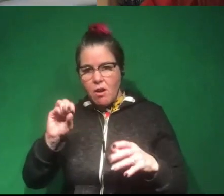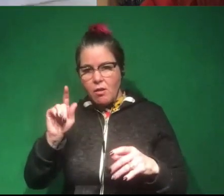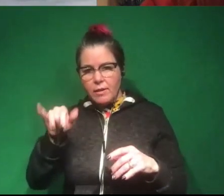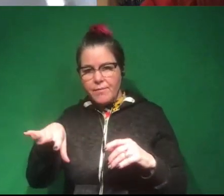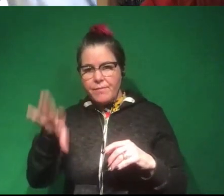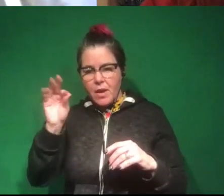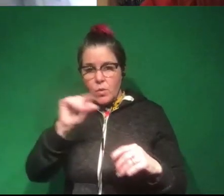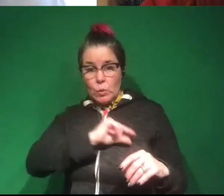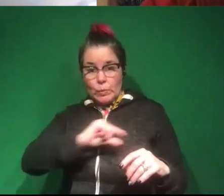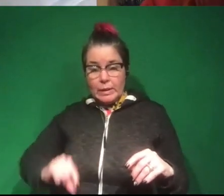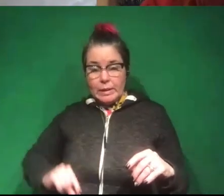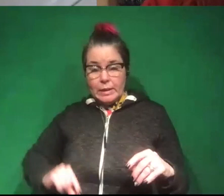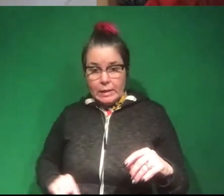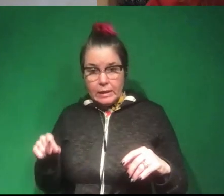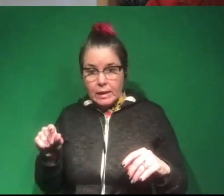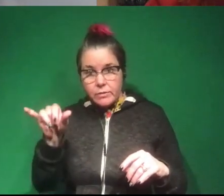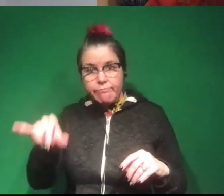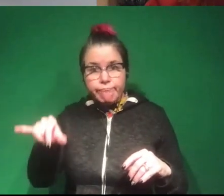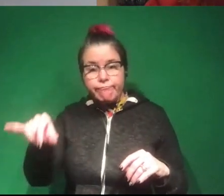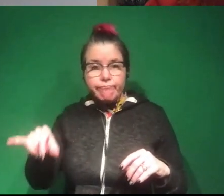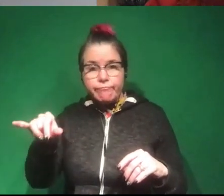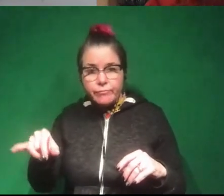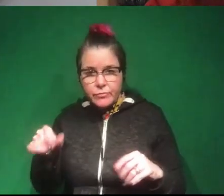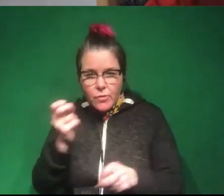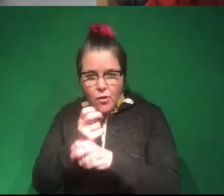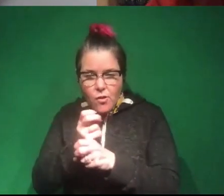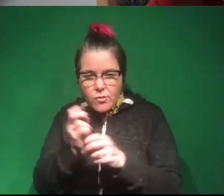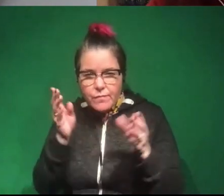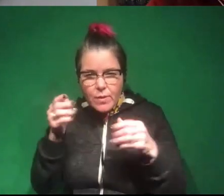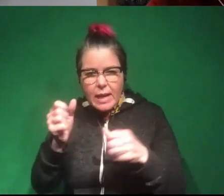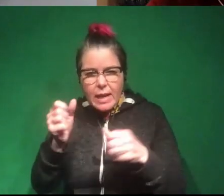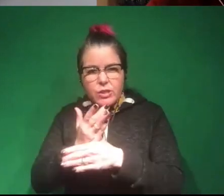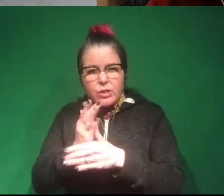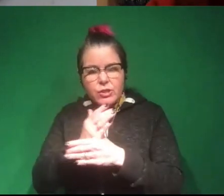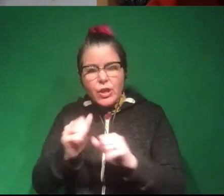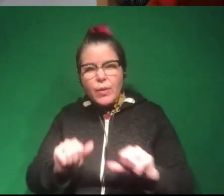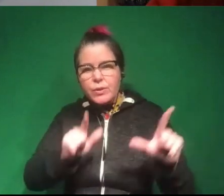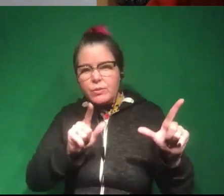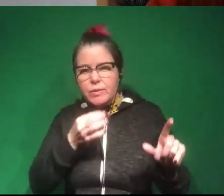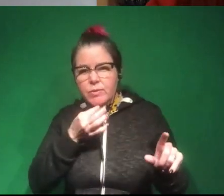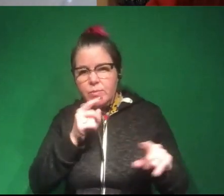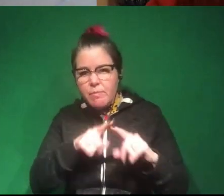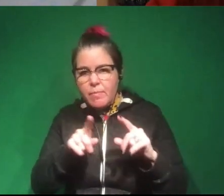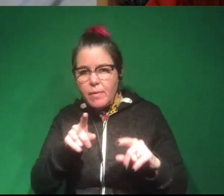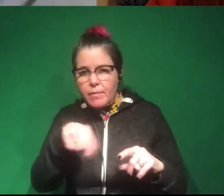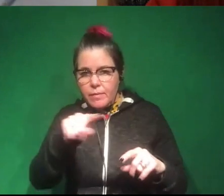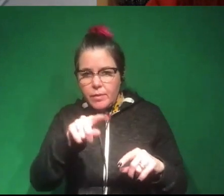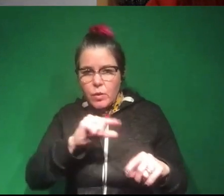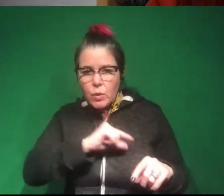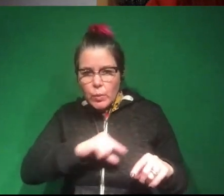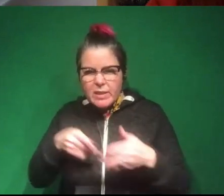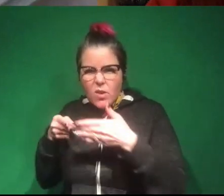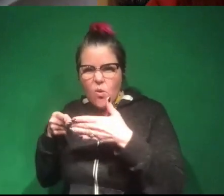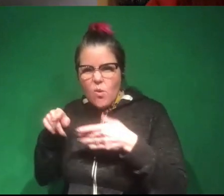found the queen hanging around. It's hard to focus. I can share the screen in a little bit, but there's some of the ants working around. The queen's hanging around in the